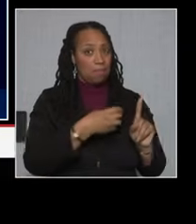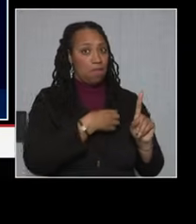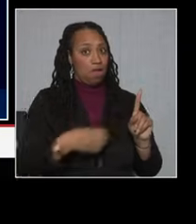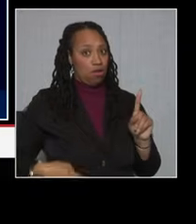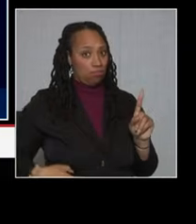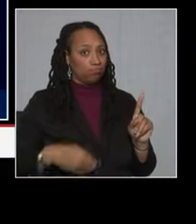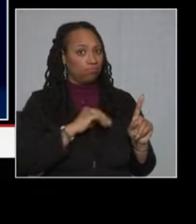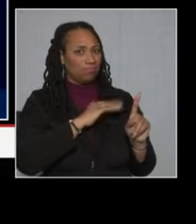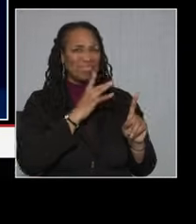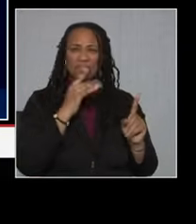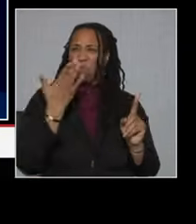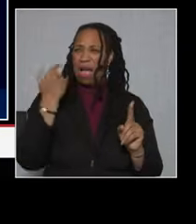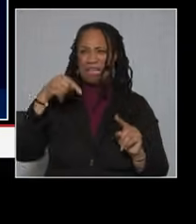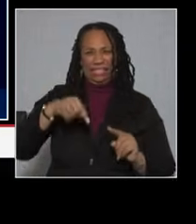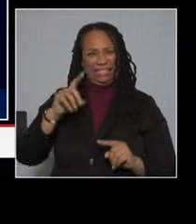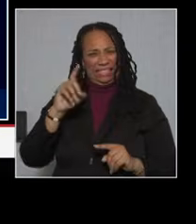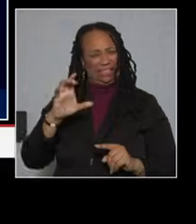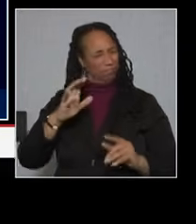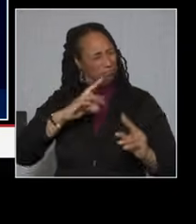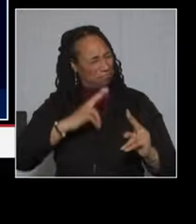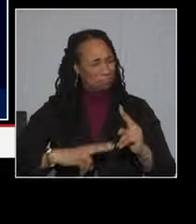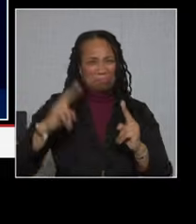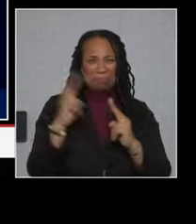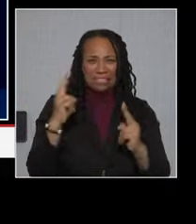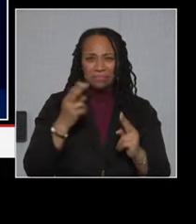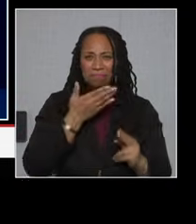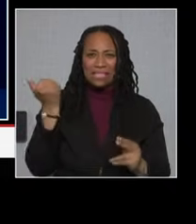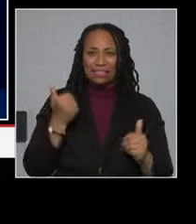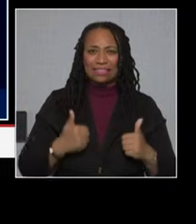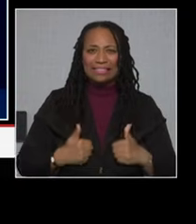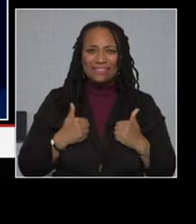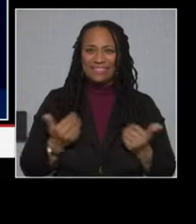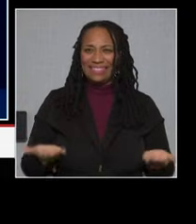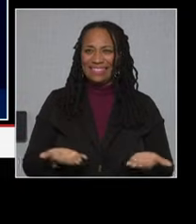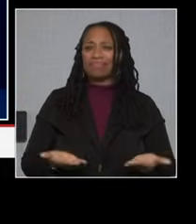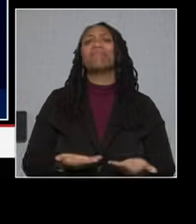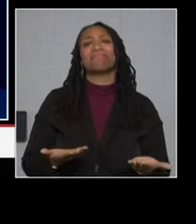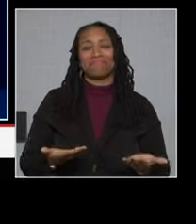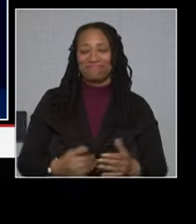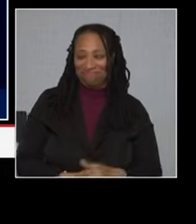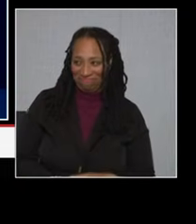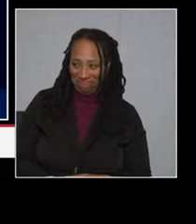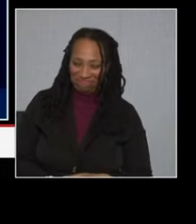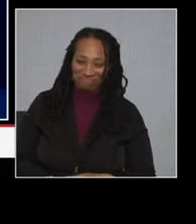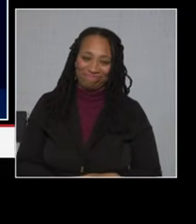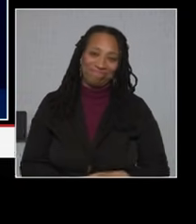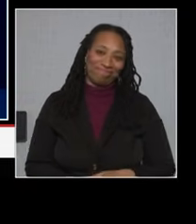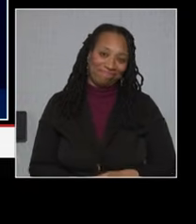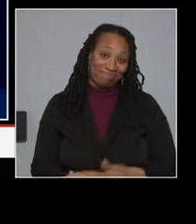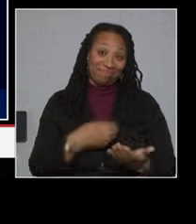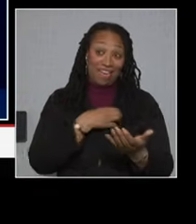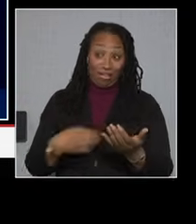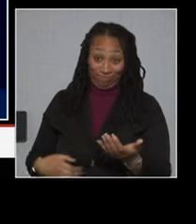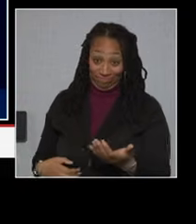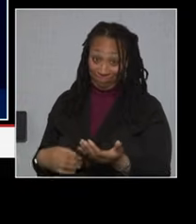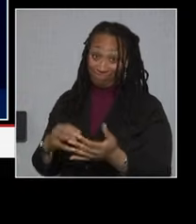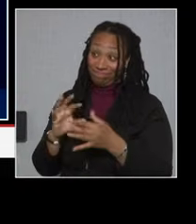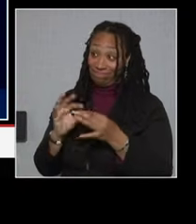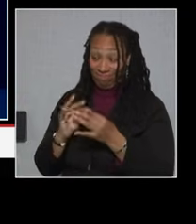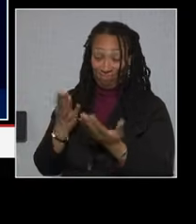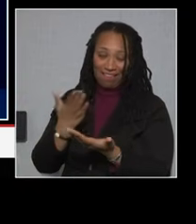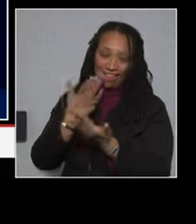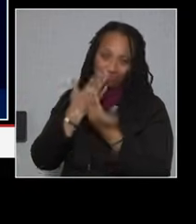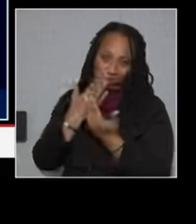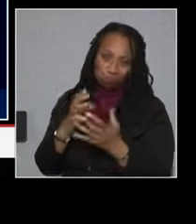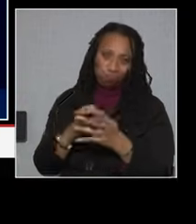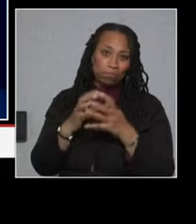Mayor. And I frequently refer to our investments in education and our performance in education as a bright